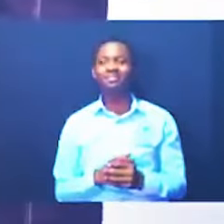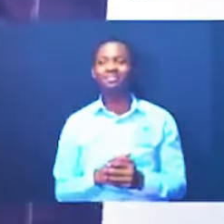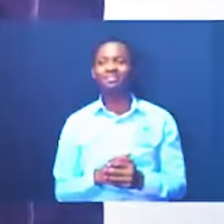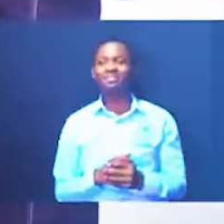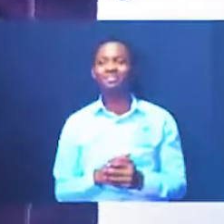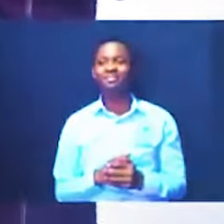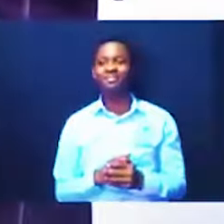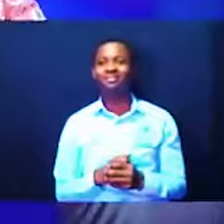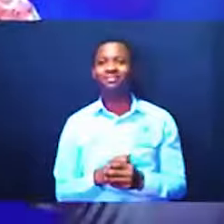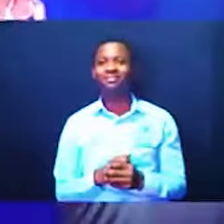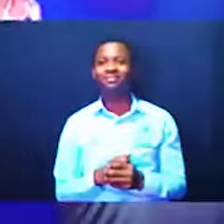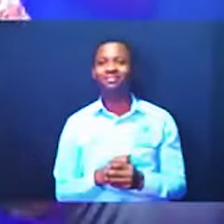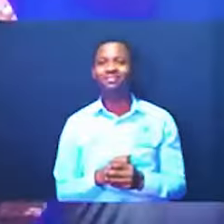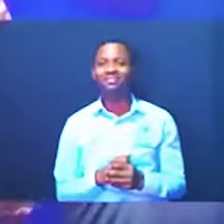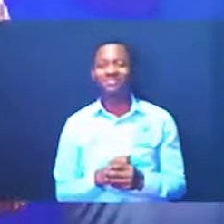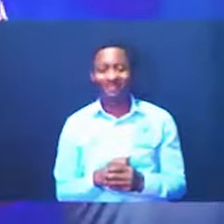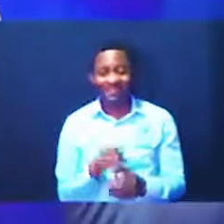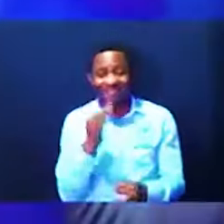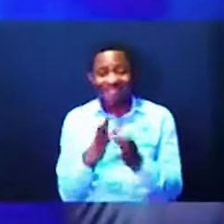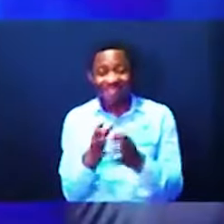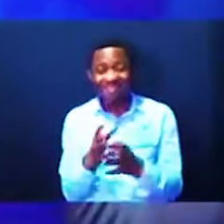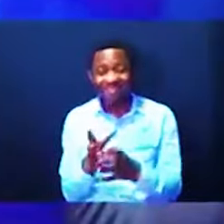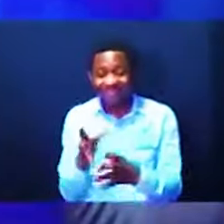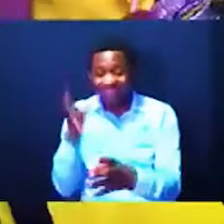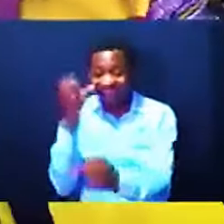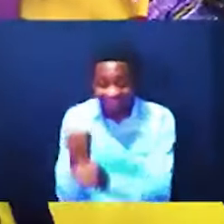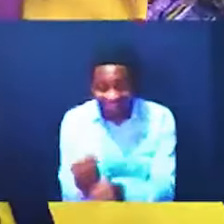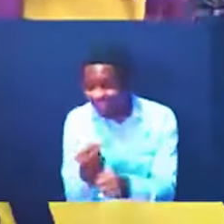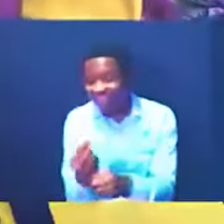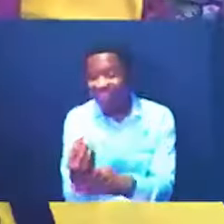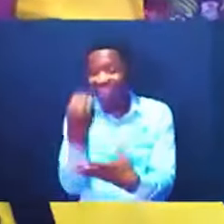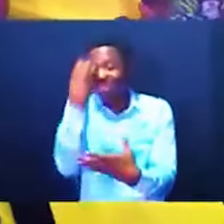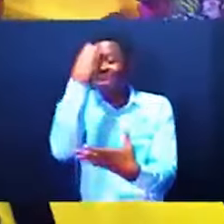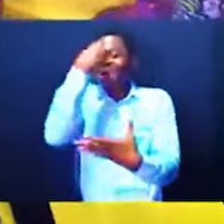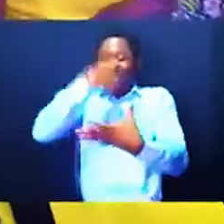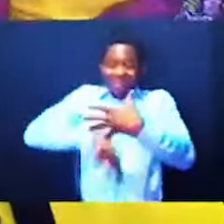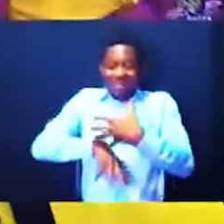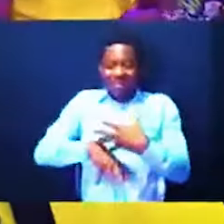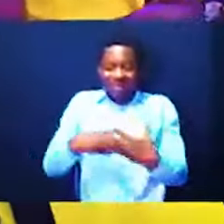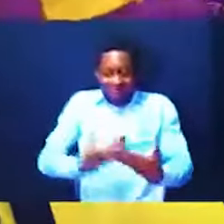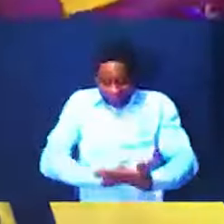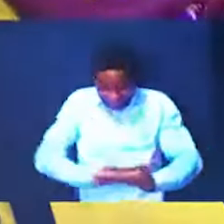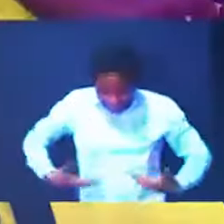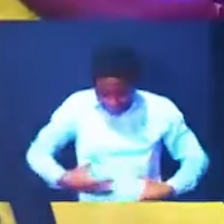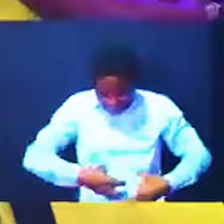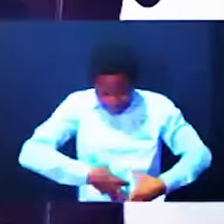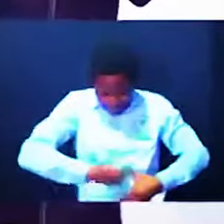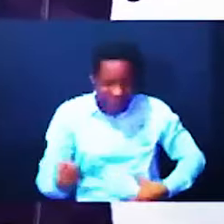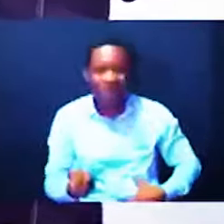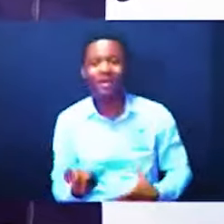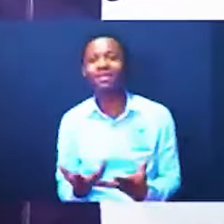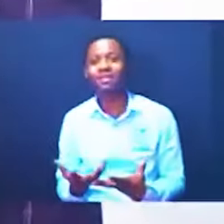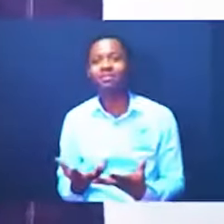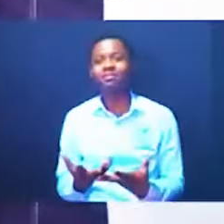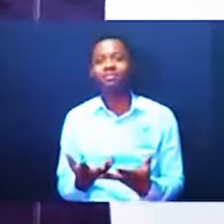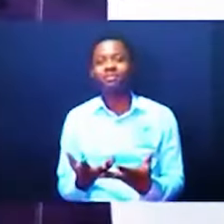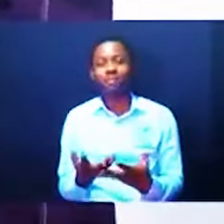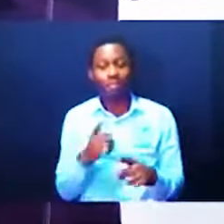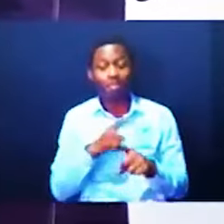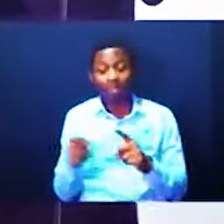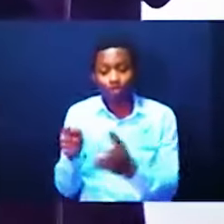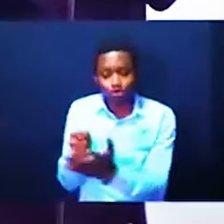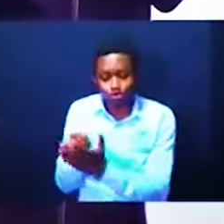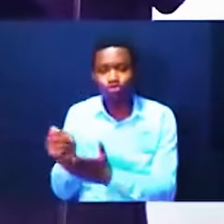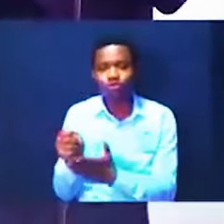minute. If you swallow it, you cut your stomach open and take it. Yeah. Now, minute, me try your fruit, cray, you call. But brothers and